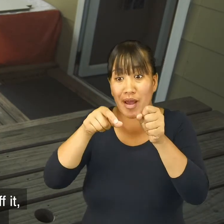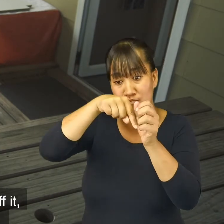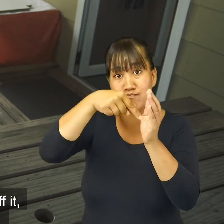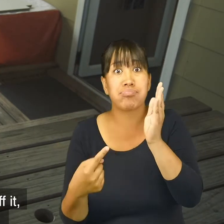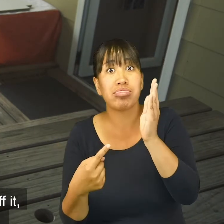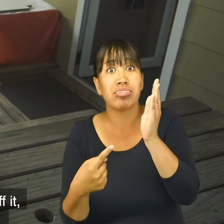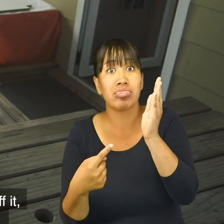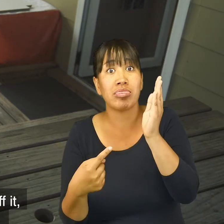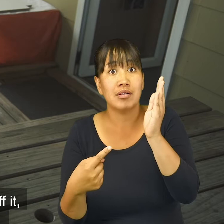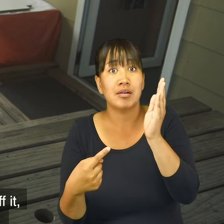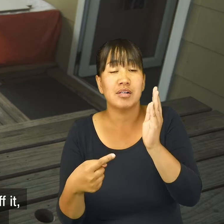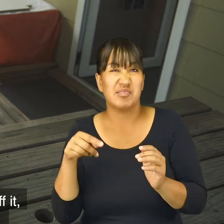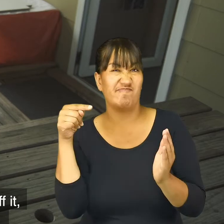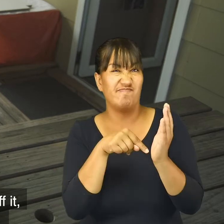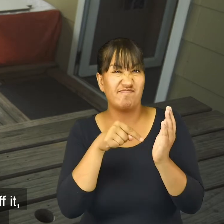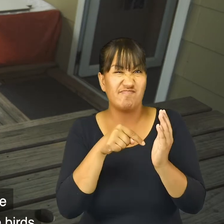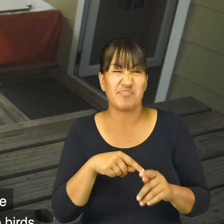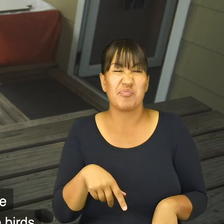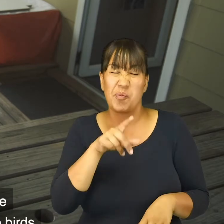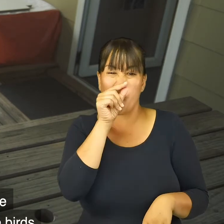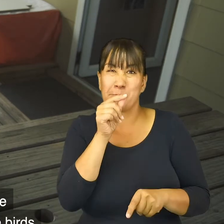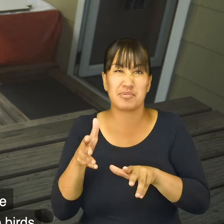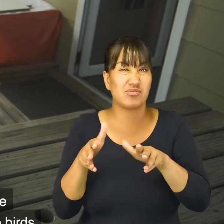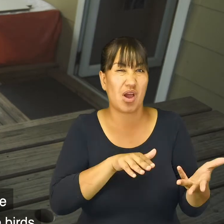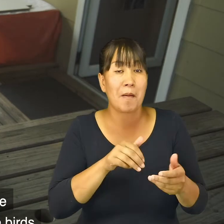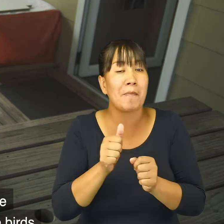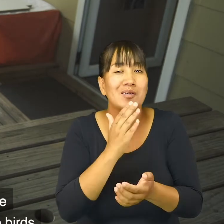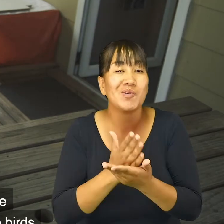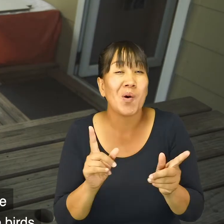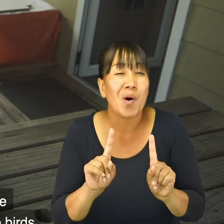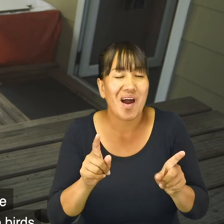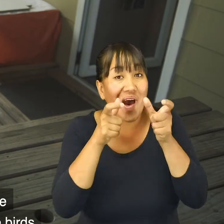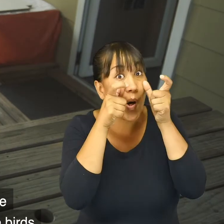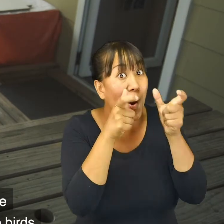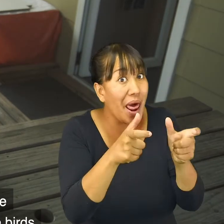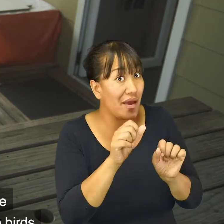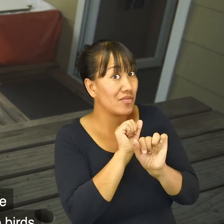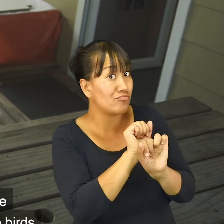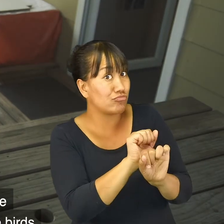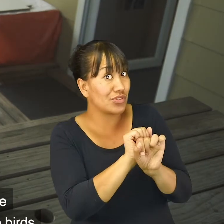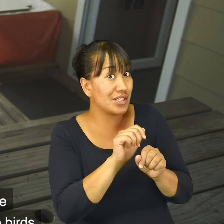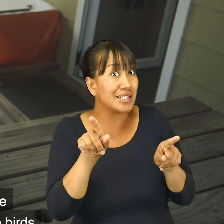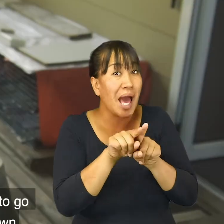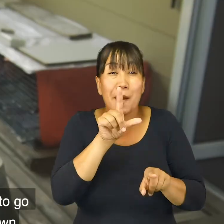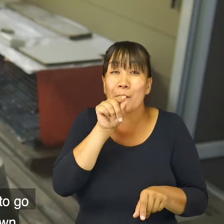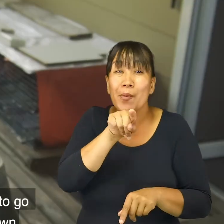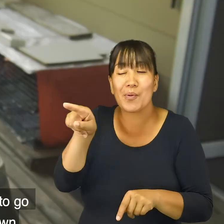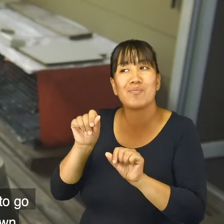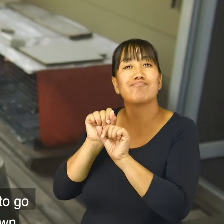it, that tree will probably die. So by looking after our native trees, we're looking after the